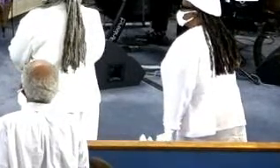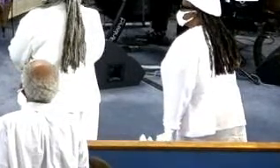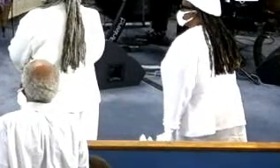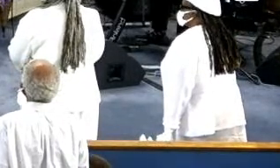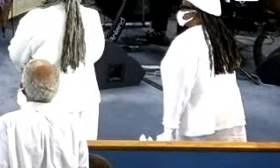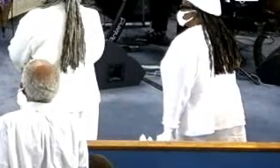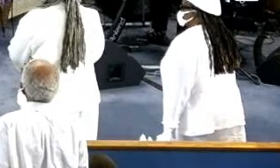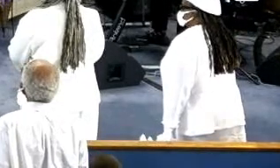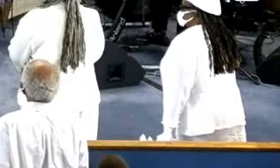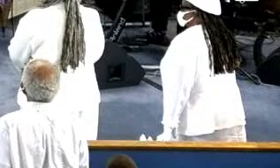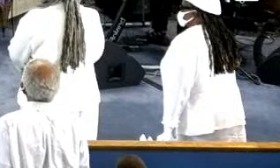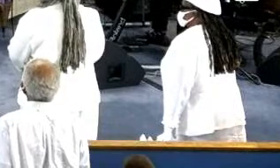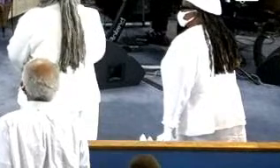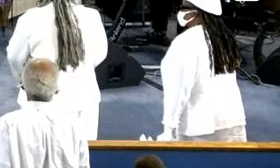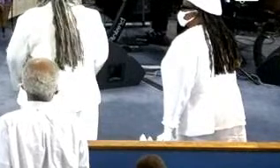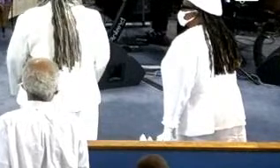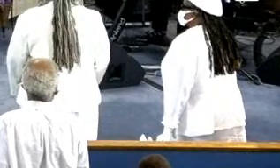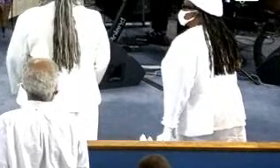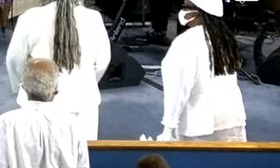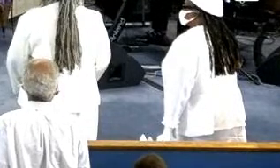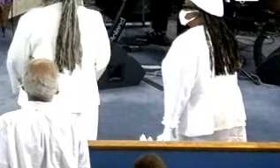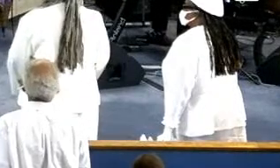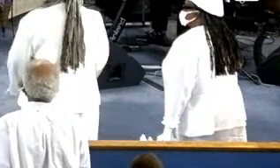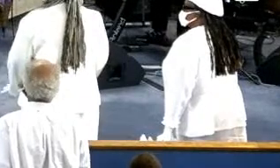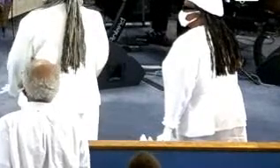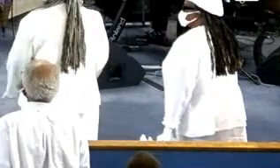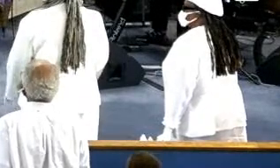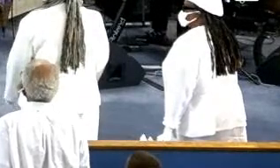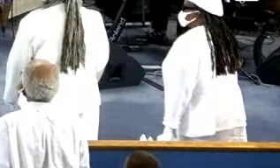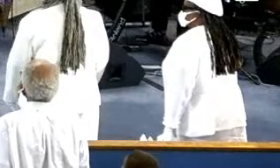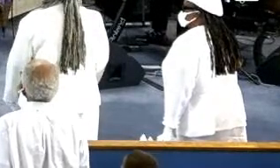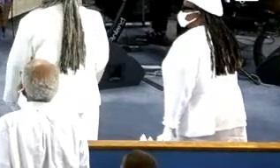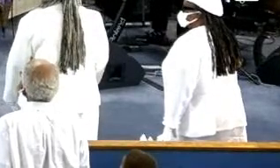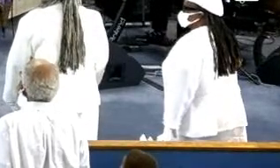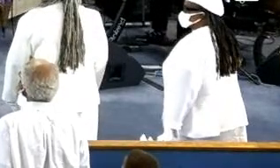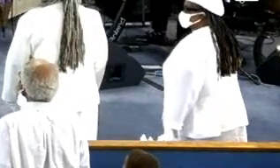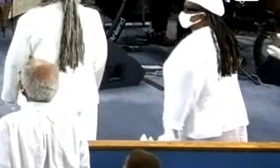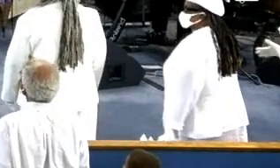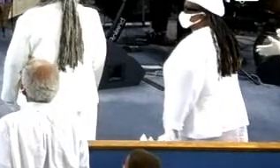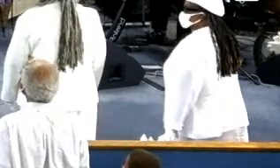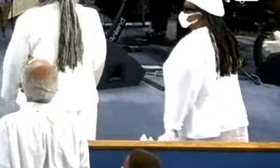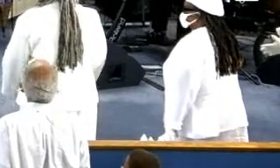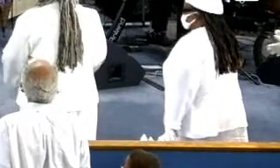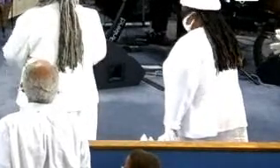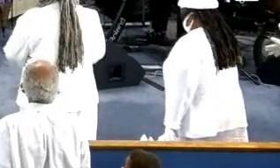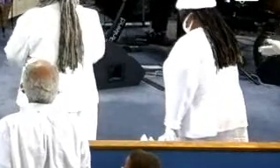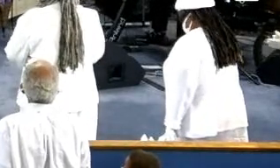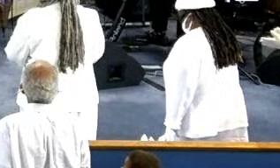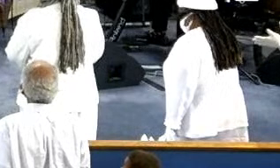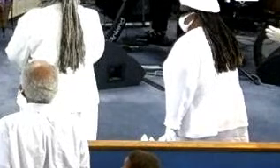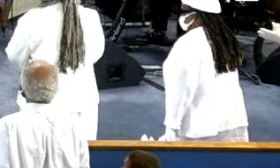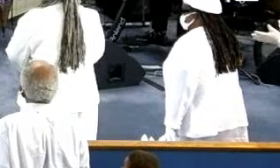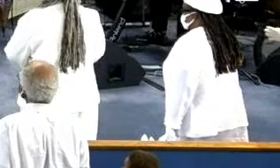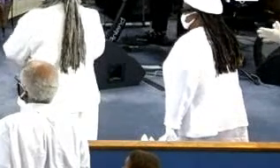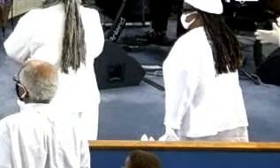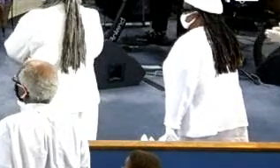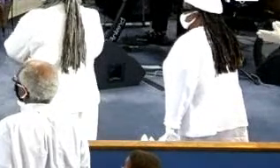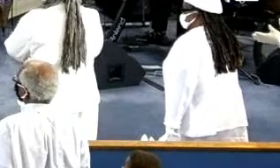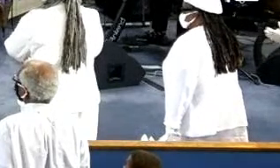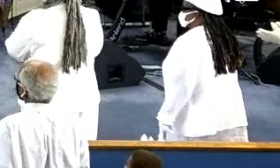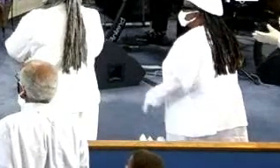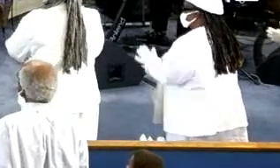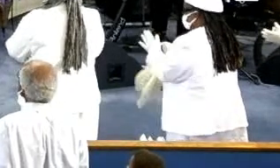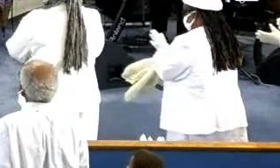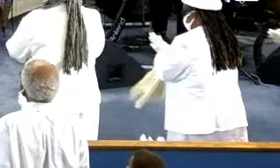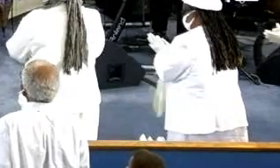because we are going to Camporee on Wednesday, the 10th through the 14th. This will be